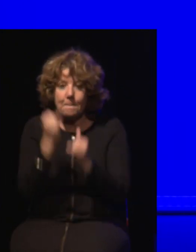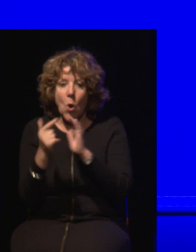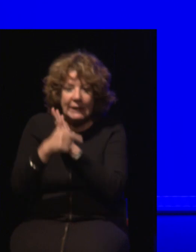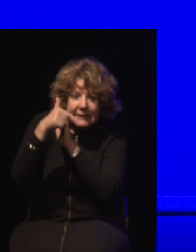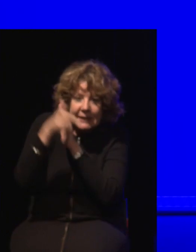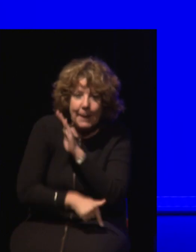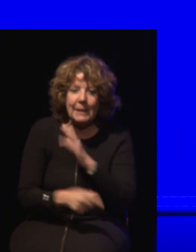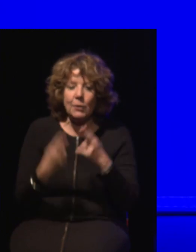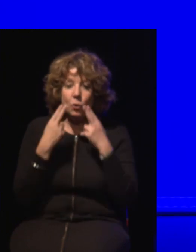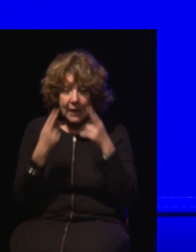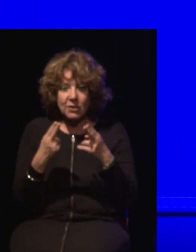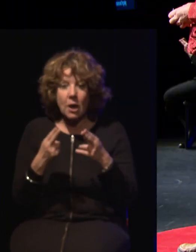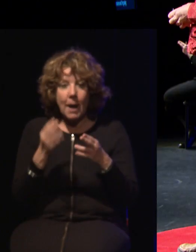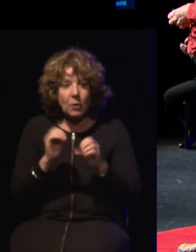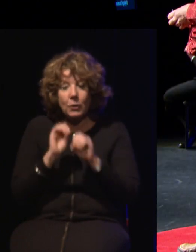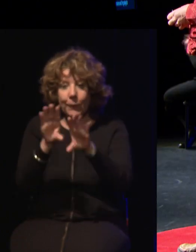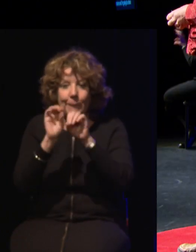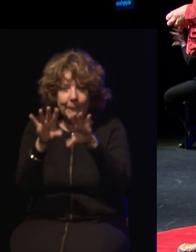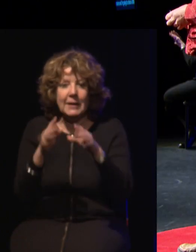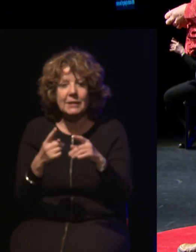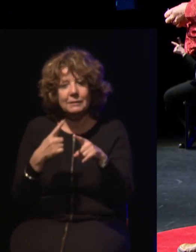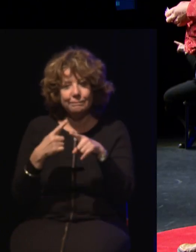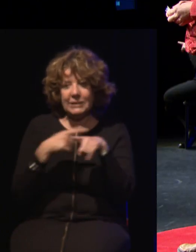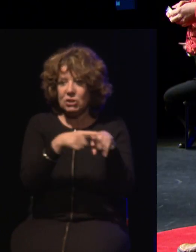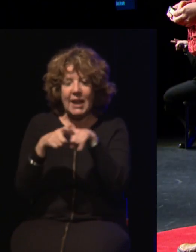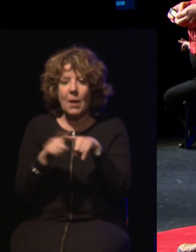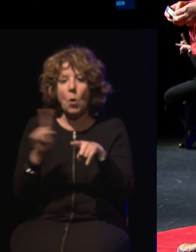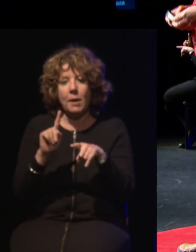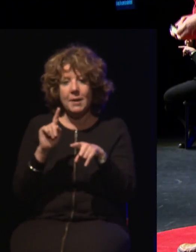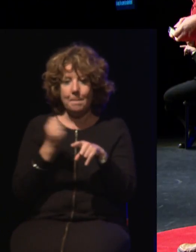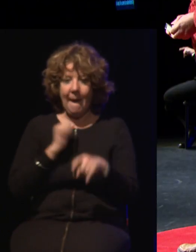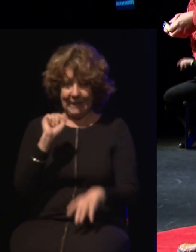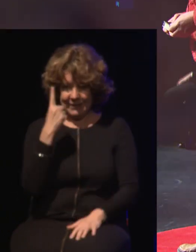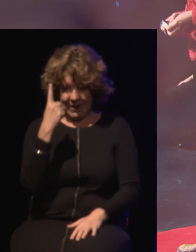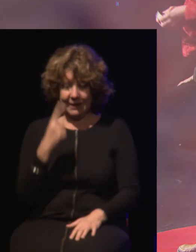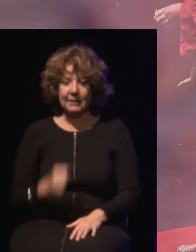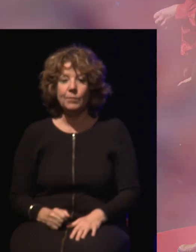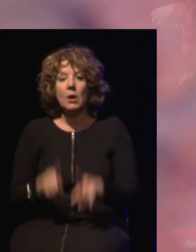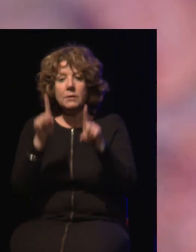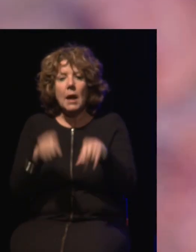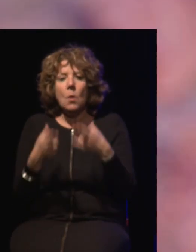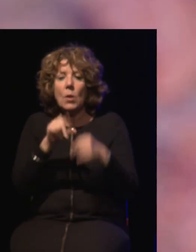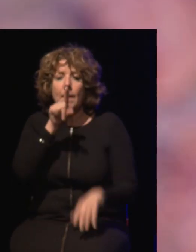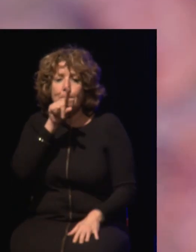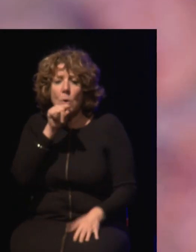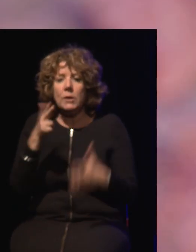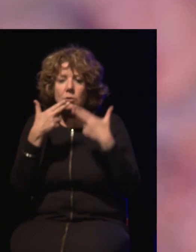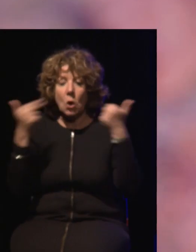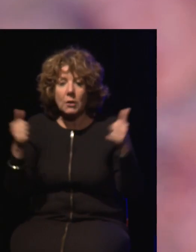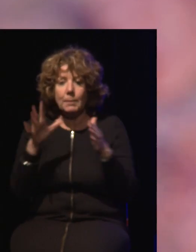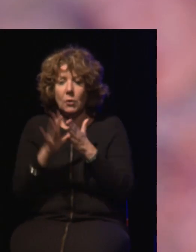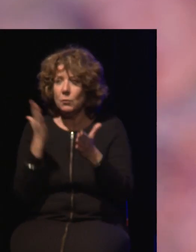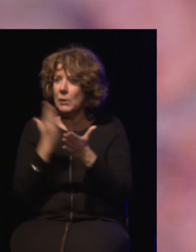little of what I've come to understand by doing so. And I'll begin with birdsong, because birds are